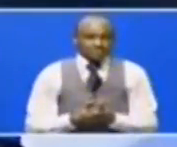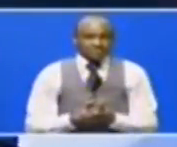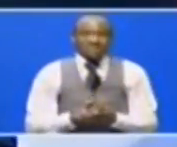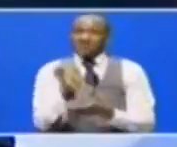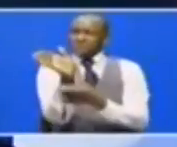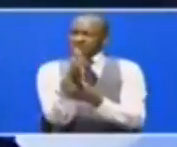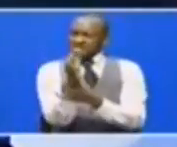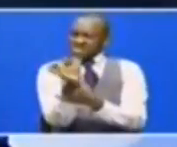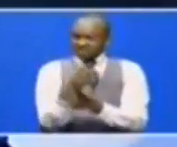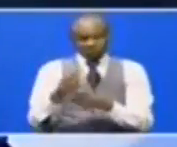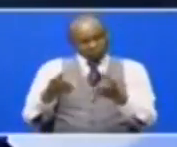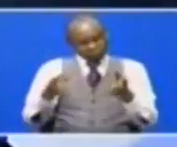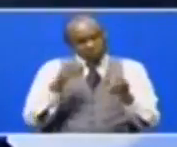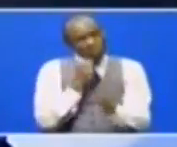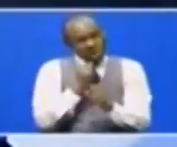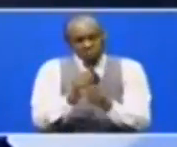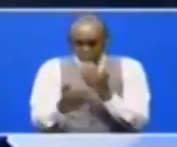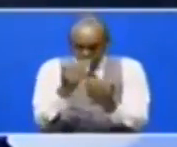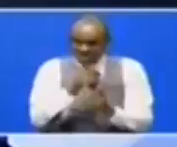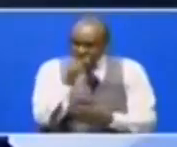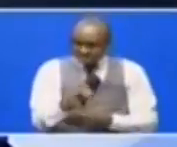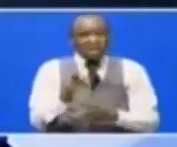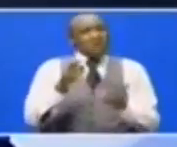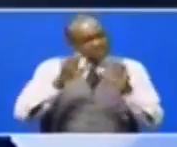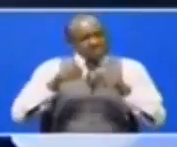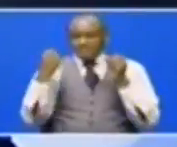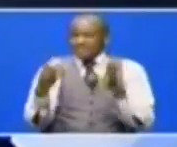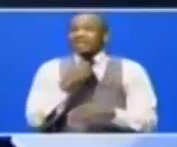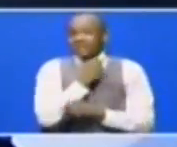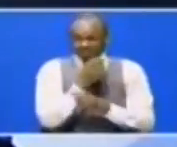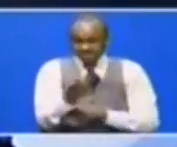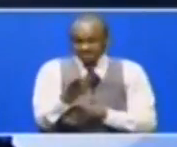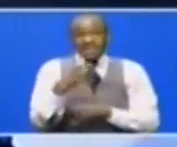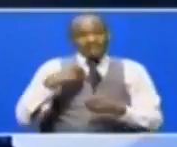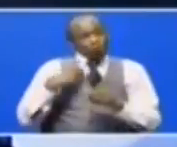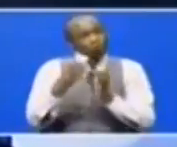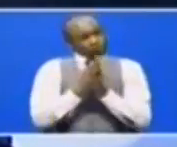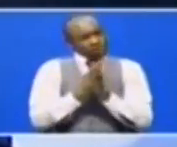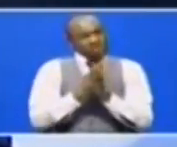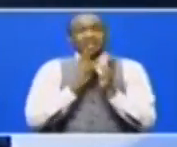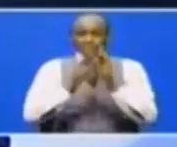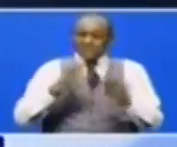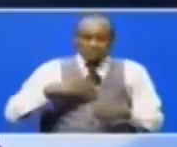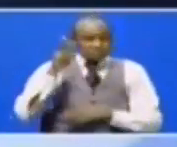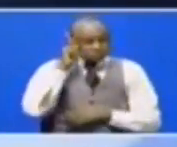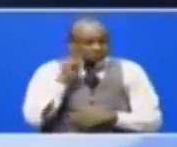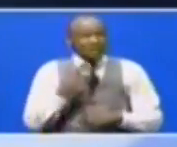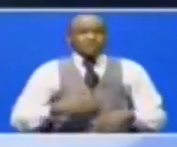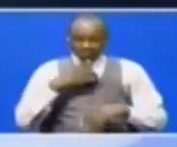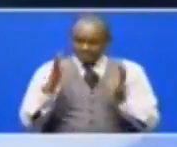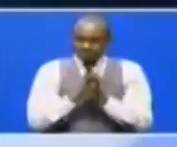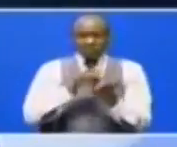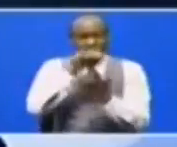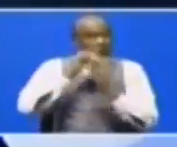Fish farming continues to grow its traction among farmers across the country. On the next frontier, Philip Keitani visited farmers in central Kenya who